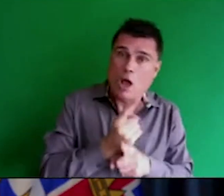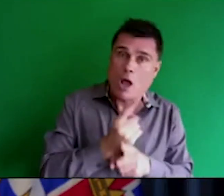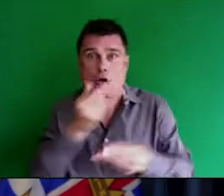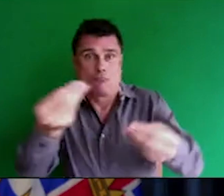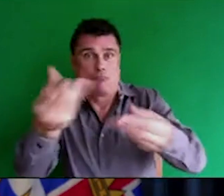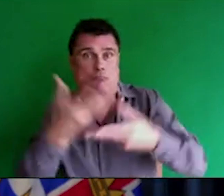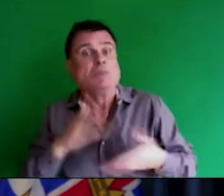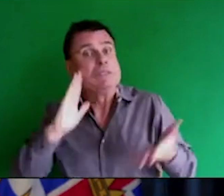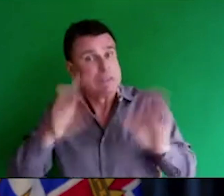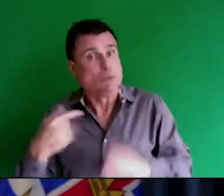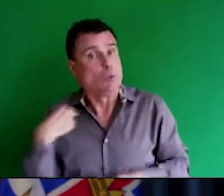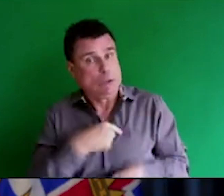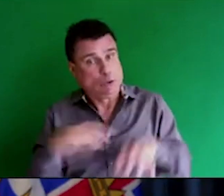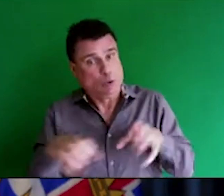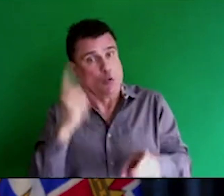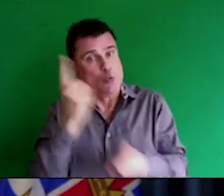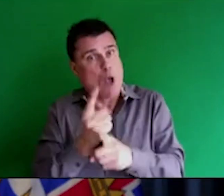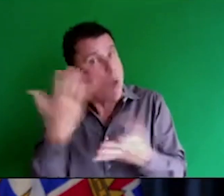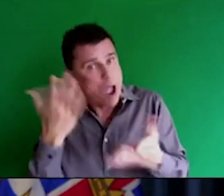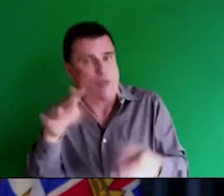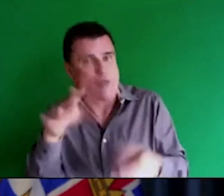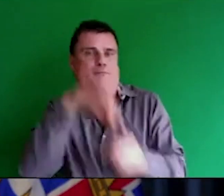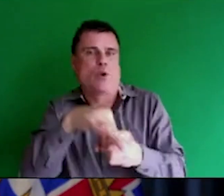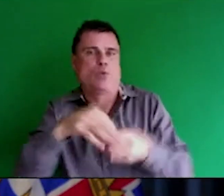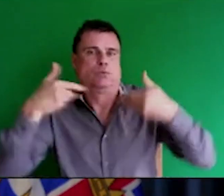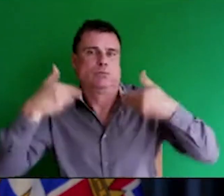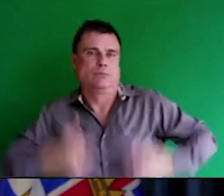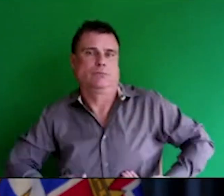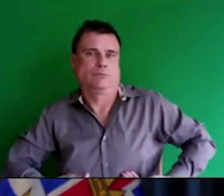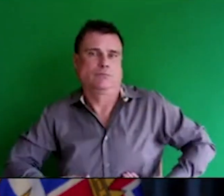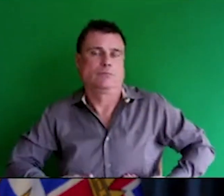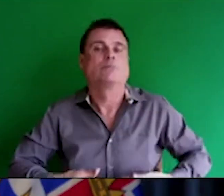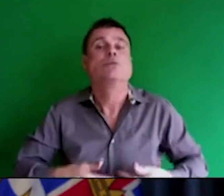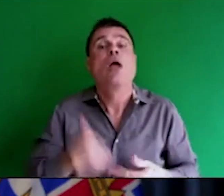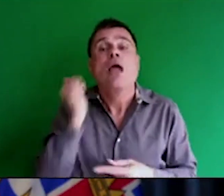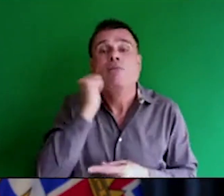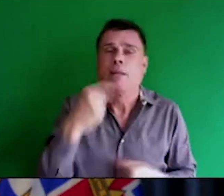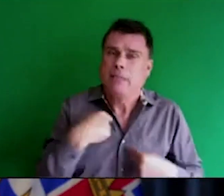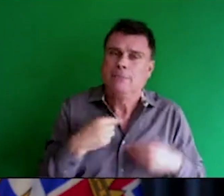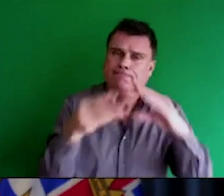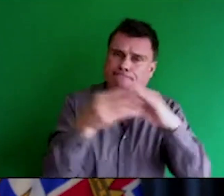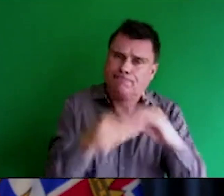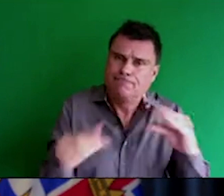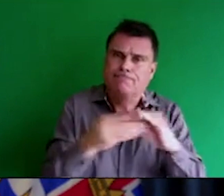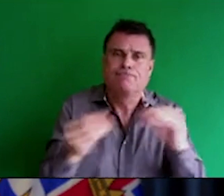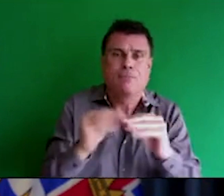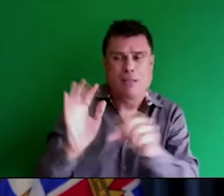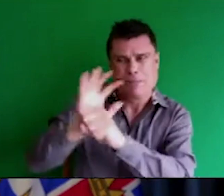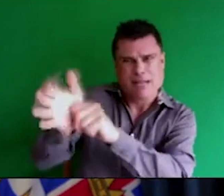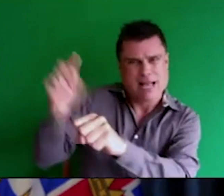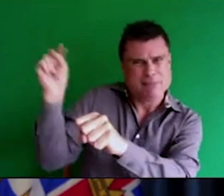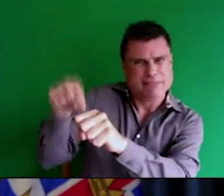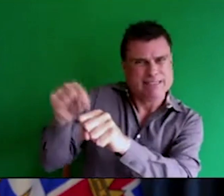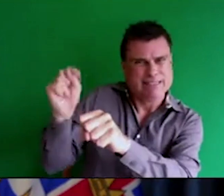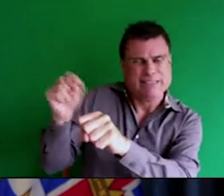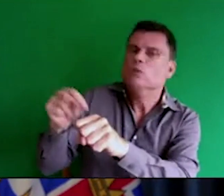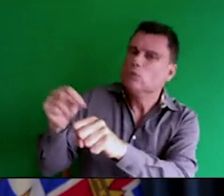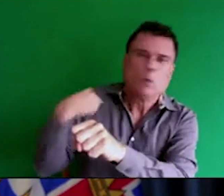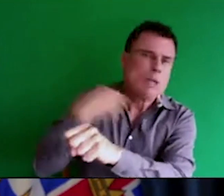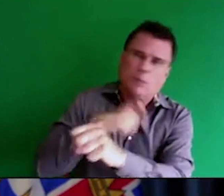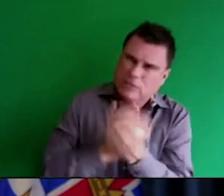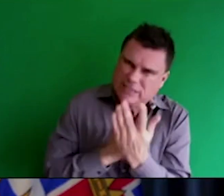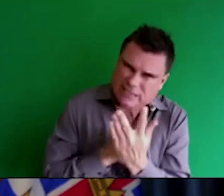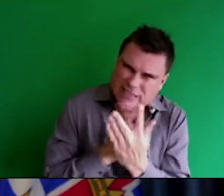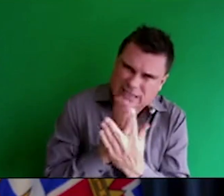of focusing on getting through this together. And that remains my commitment to British Columbians, and the government will be following through on